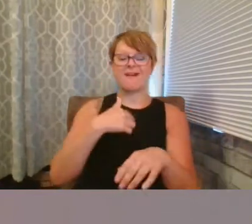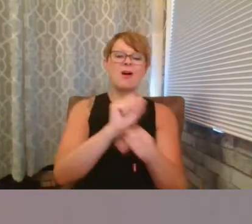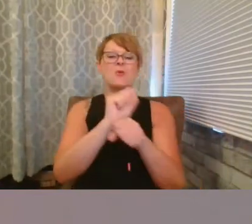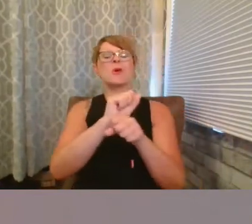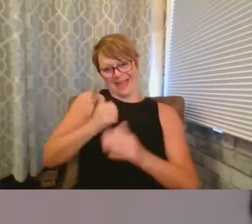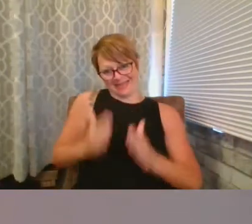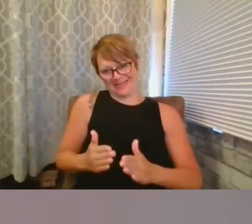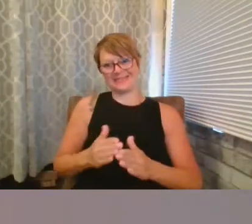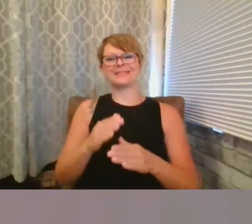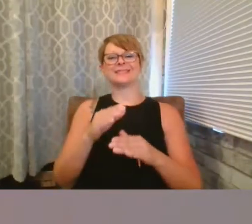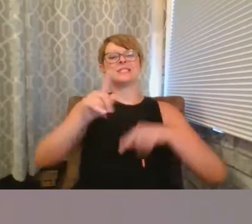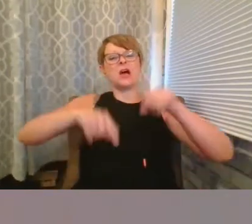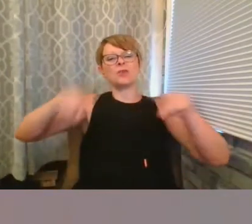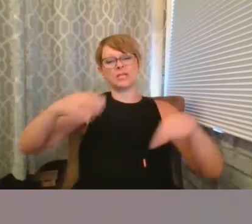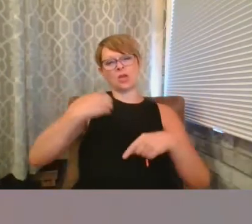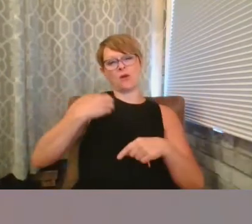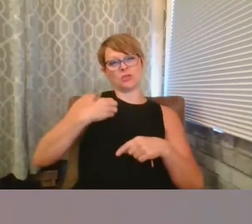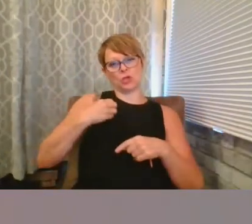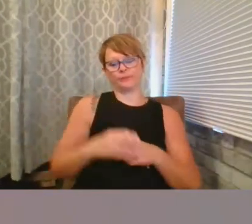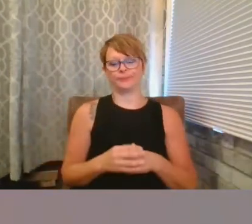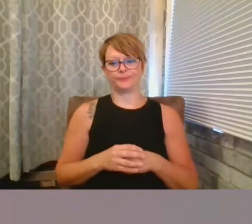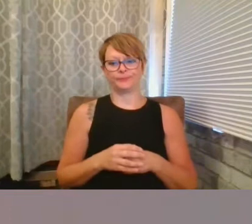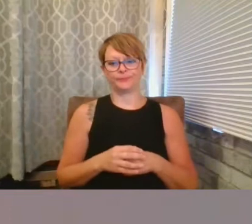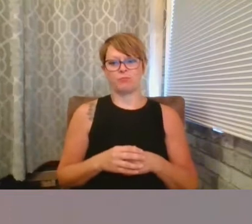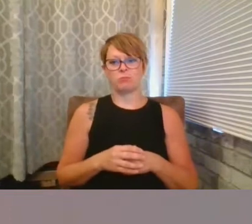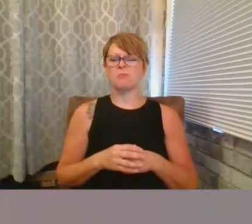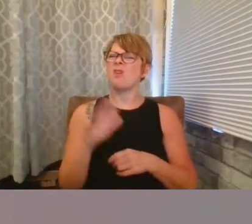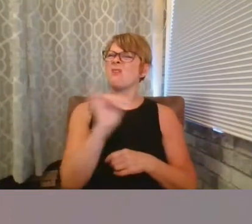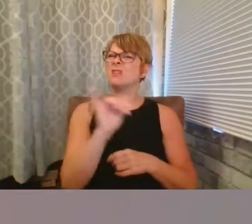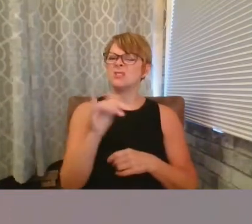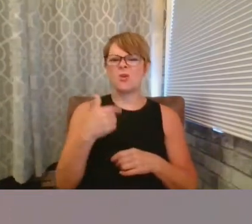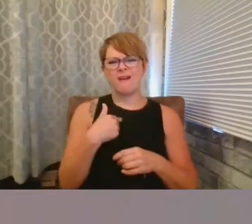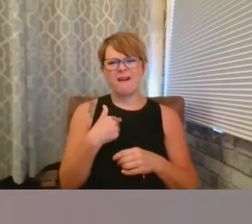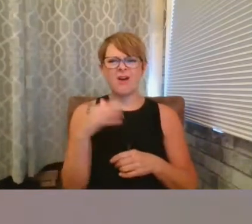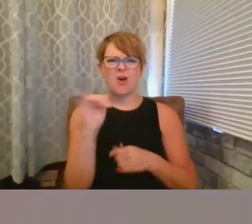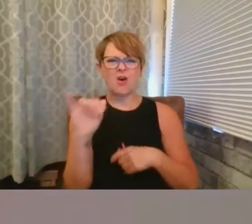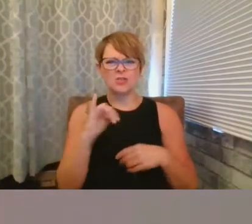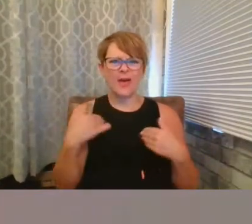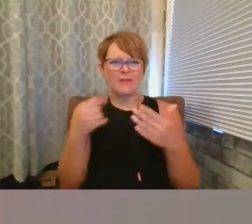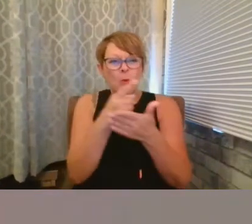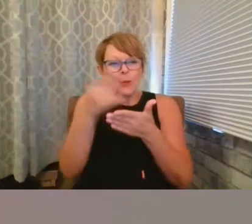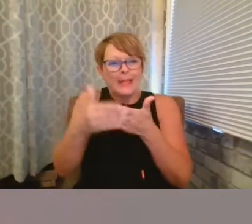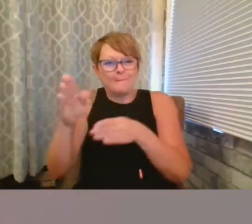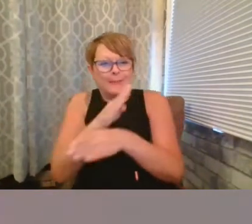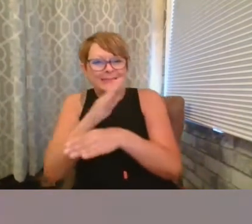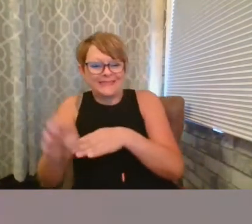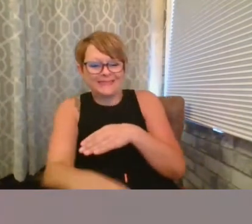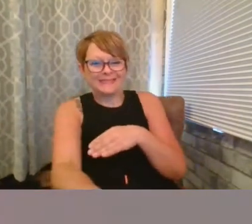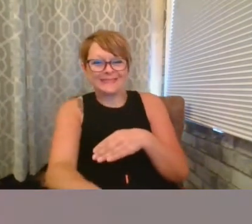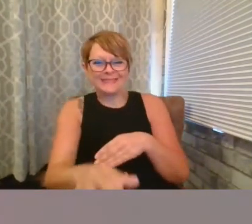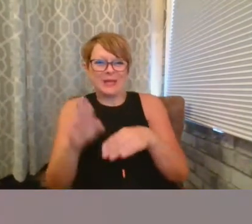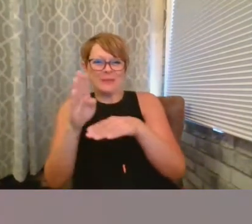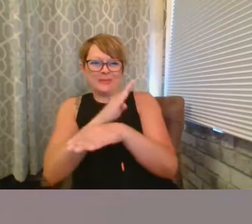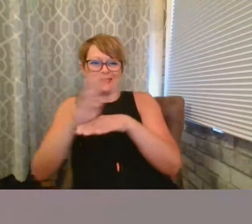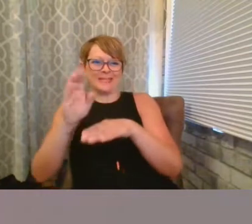officer. And also, I kind of in the side, like weekend business, kind of, you can call me a business entrepreneur as